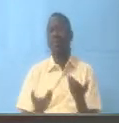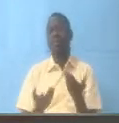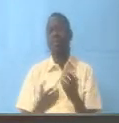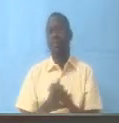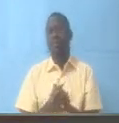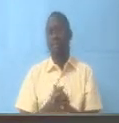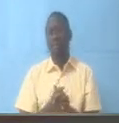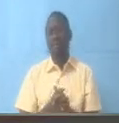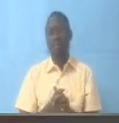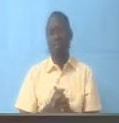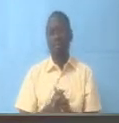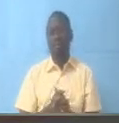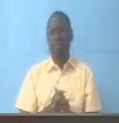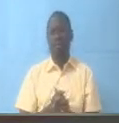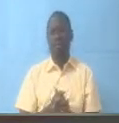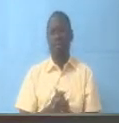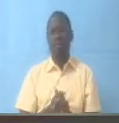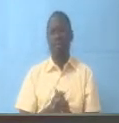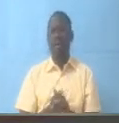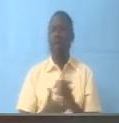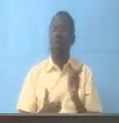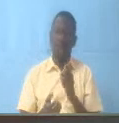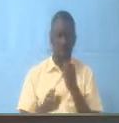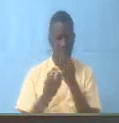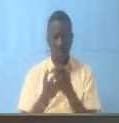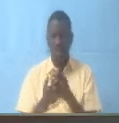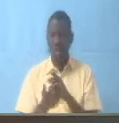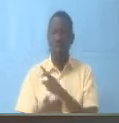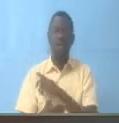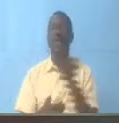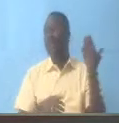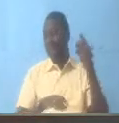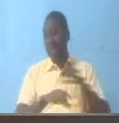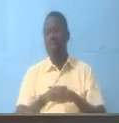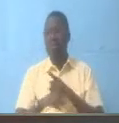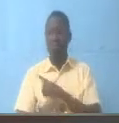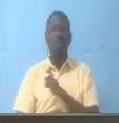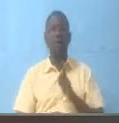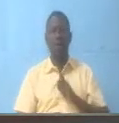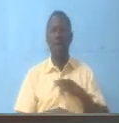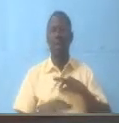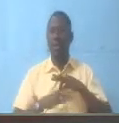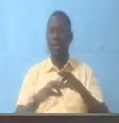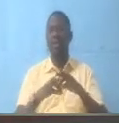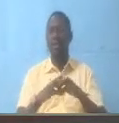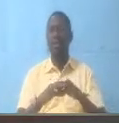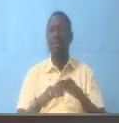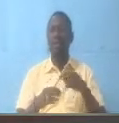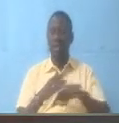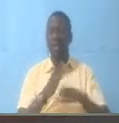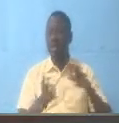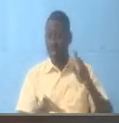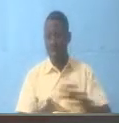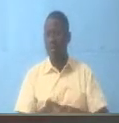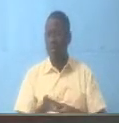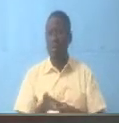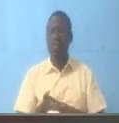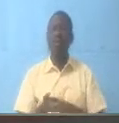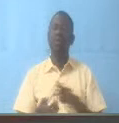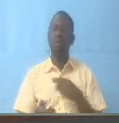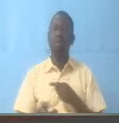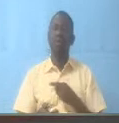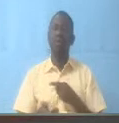in evidence, and those who came in, especially the children, were pinpointing people who